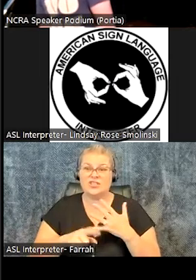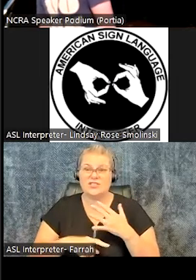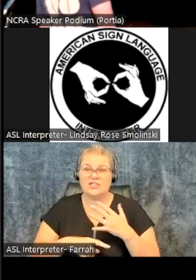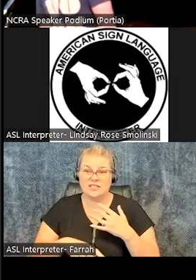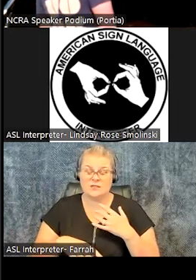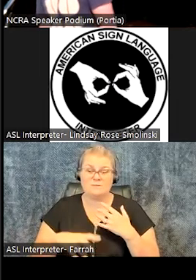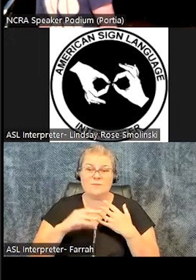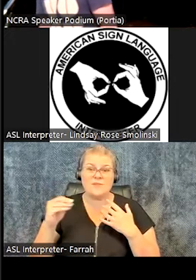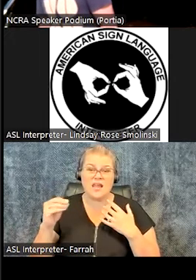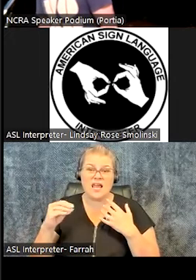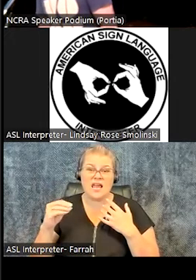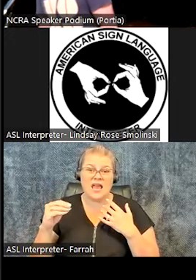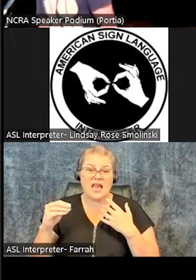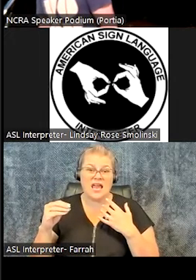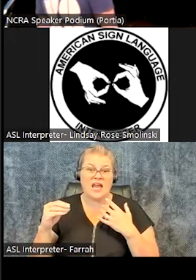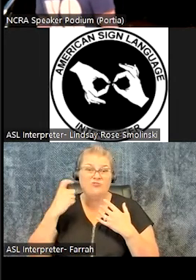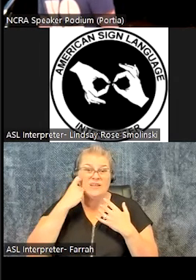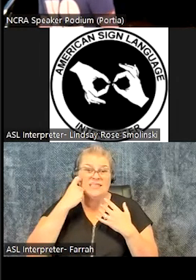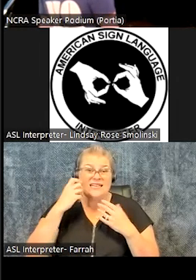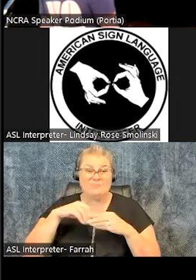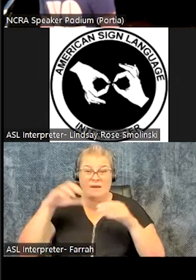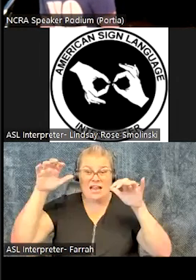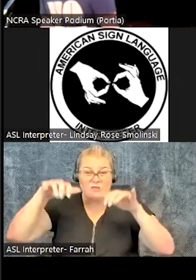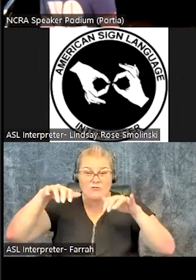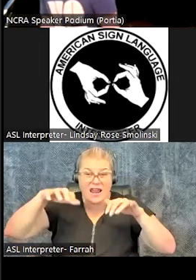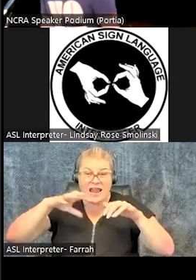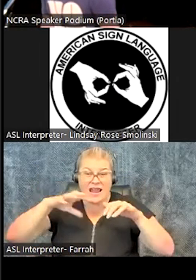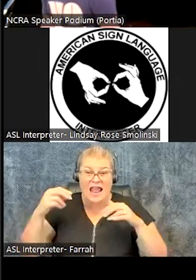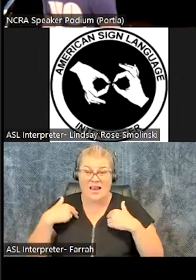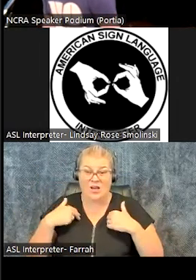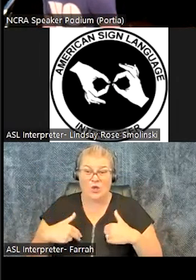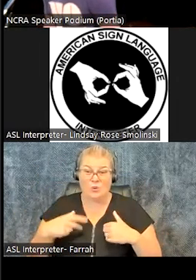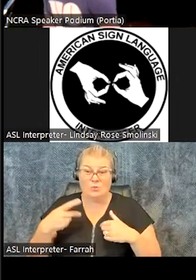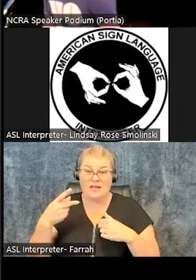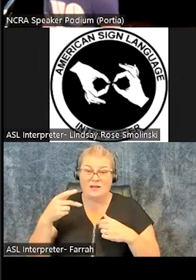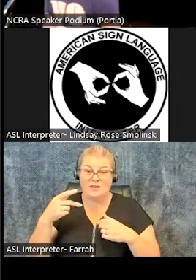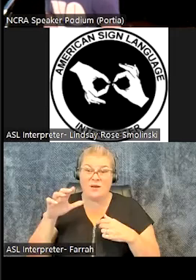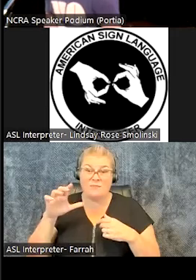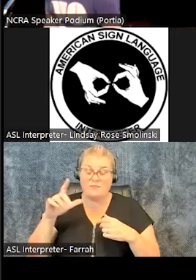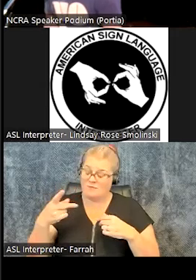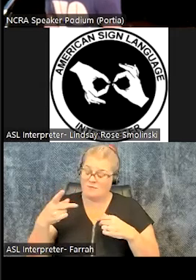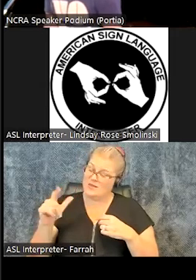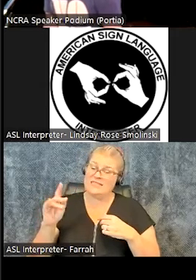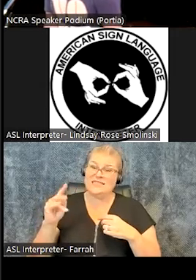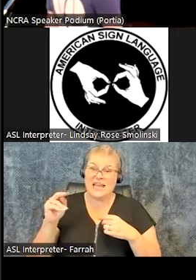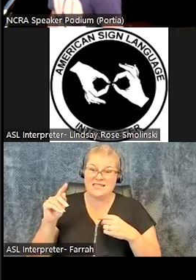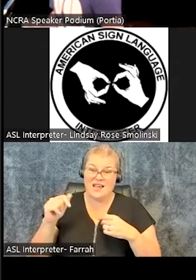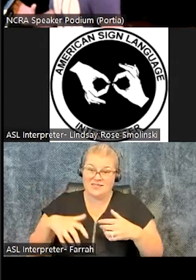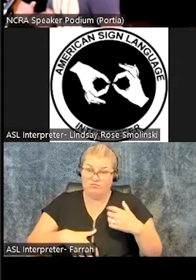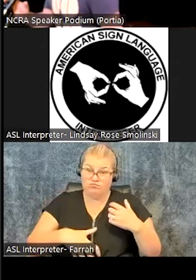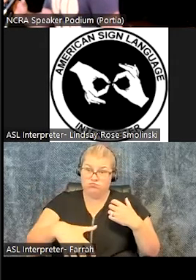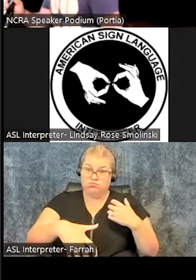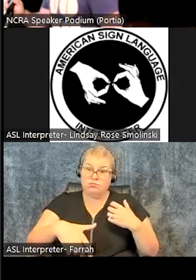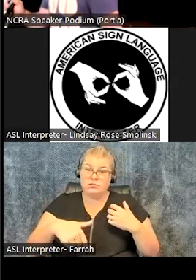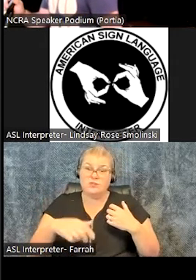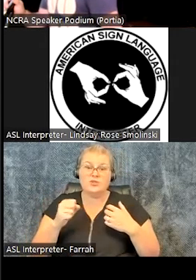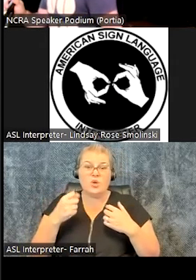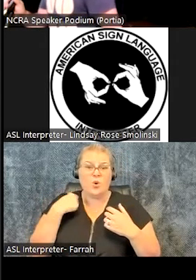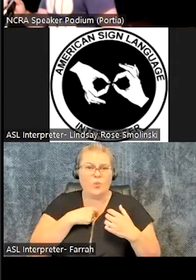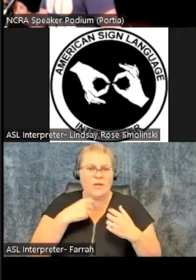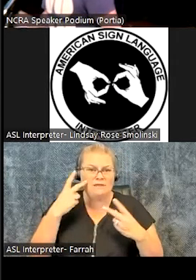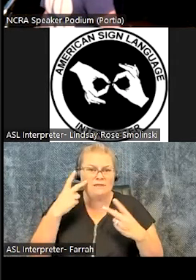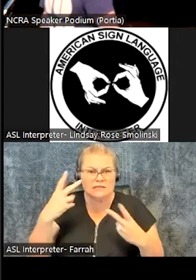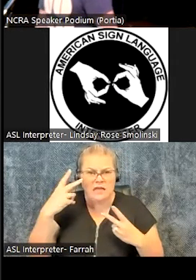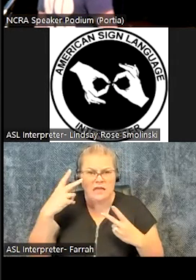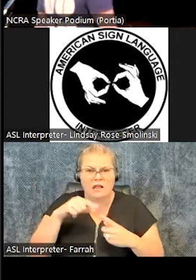and falling rain. So the problem is real and it's definitely with us. We also see it in terms of impact on water quality, fossil